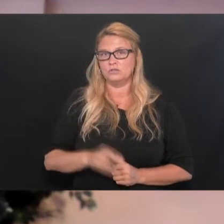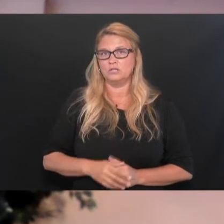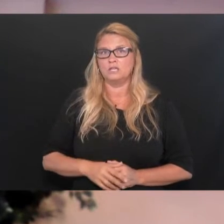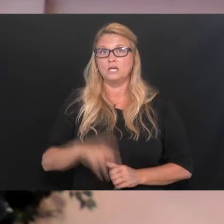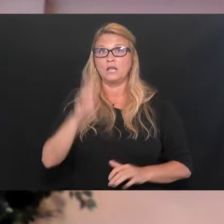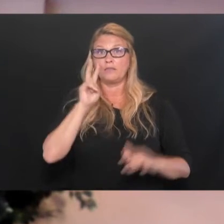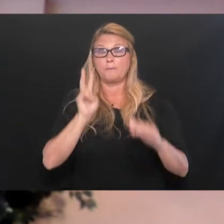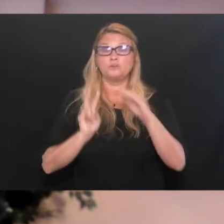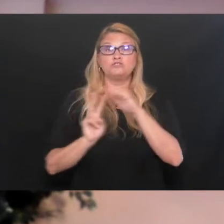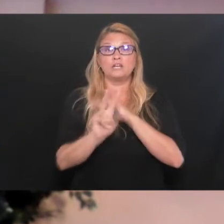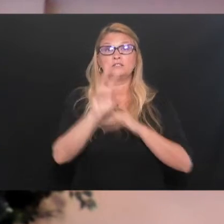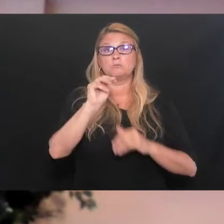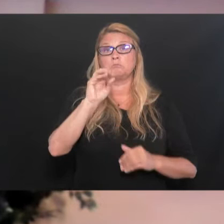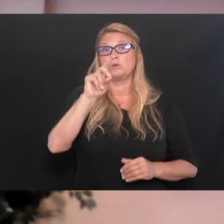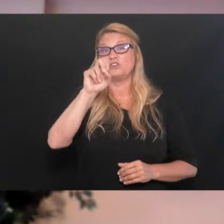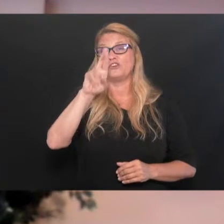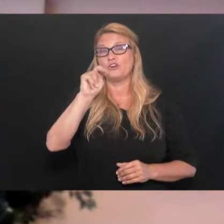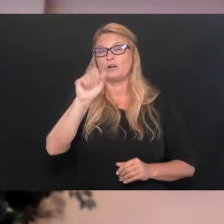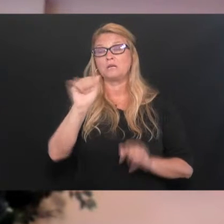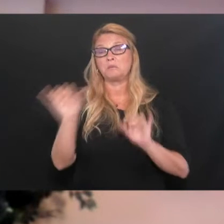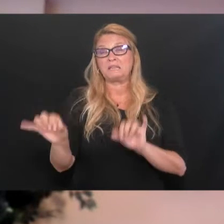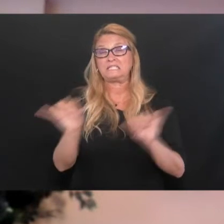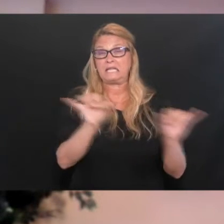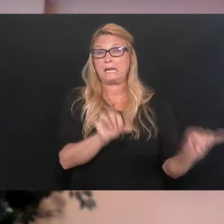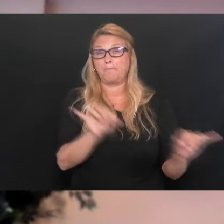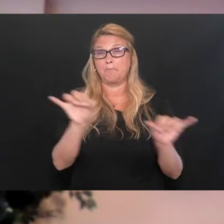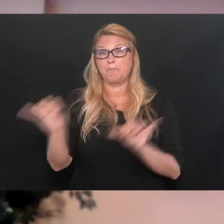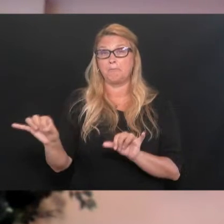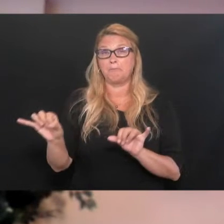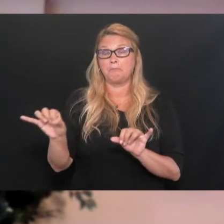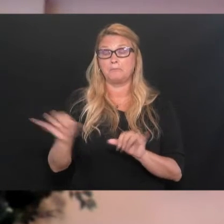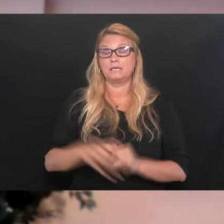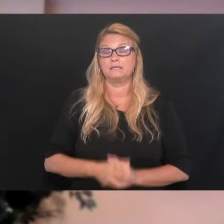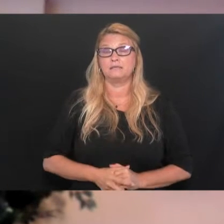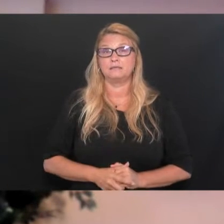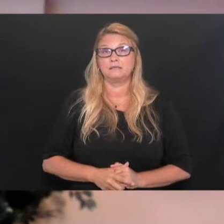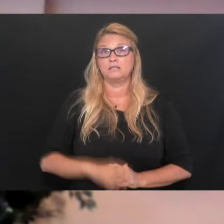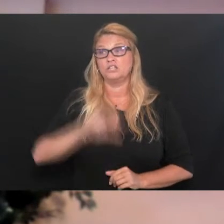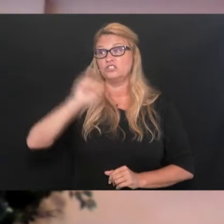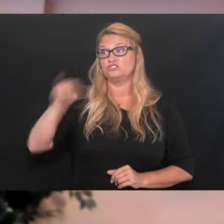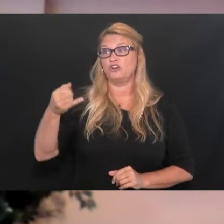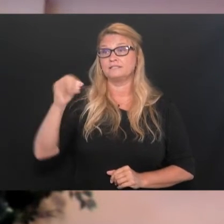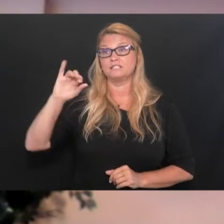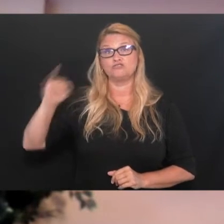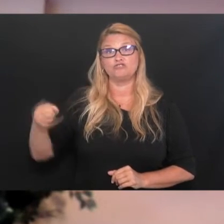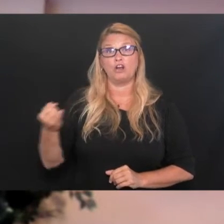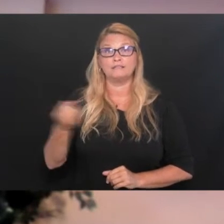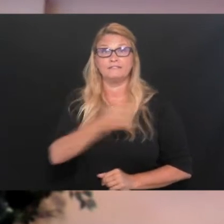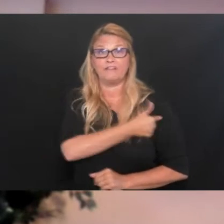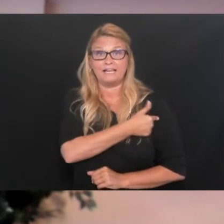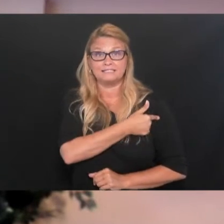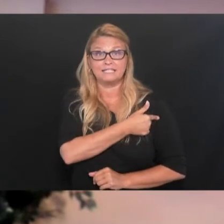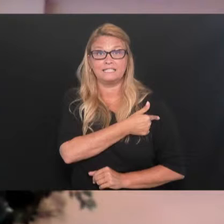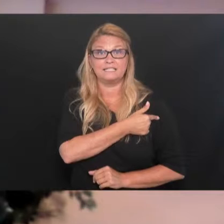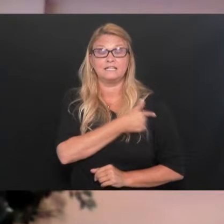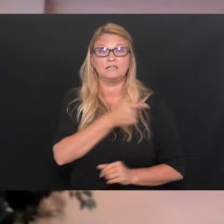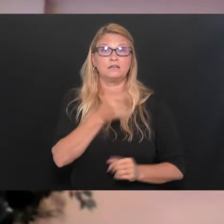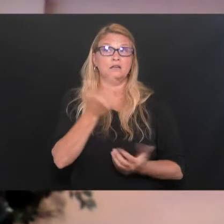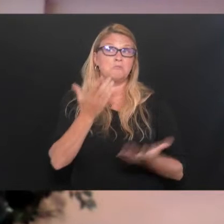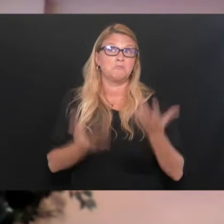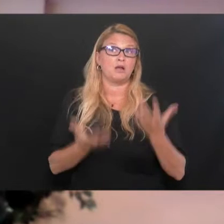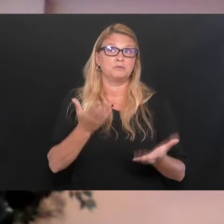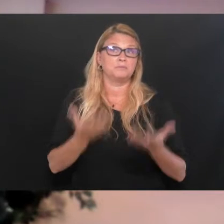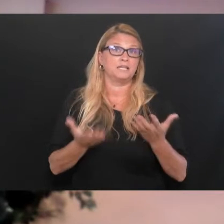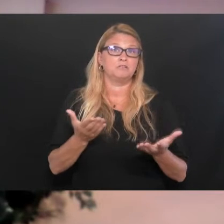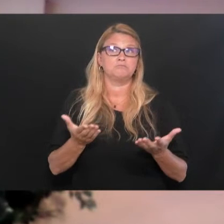projection would be that Moderna would be the same. The Johnson & Johnson vaccine is perhaps